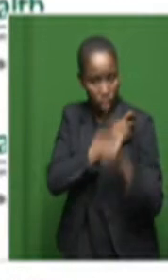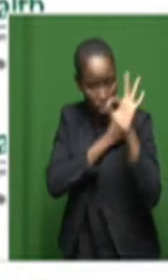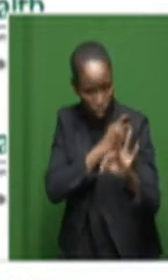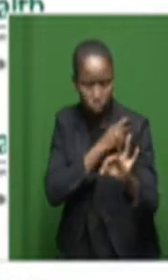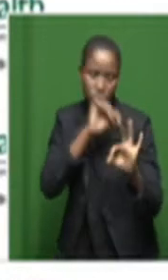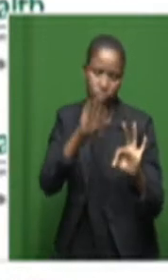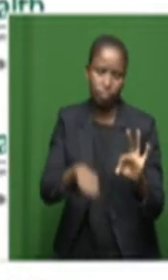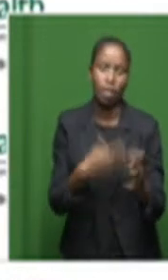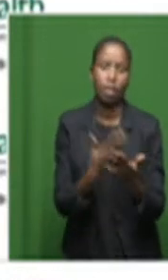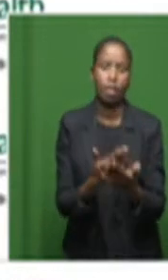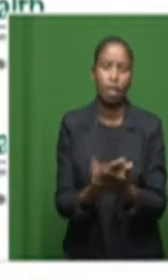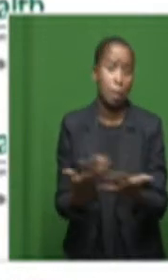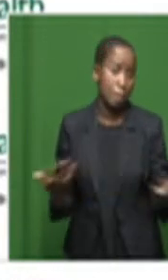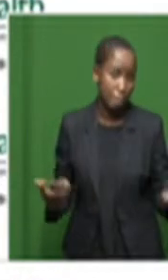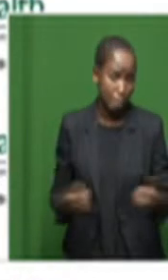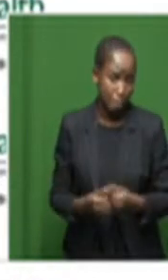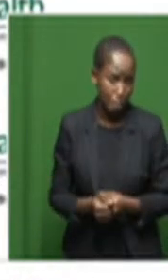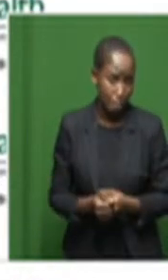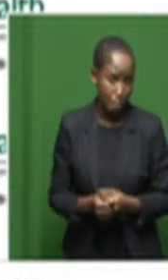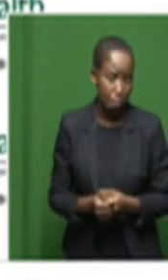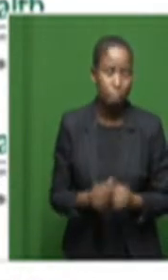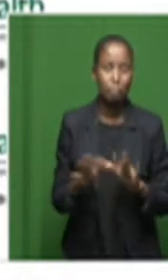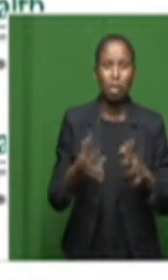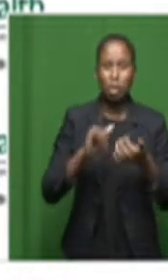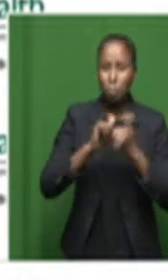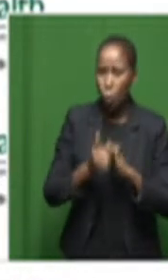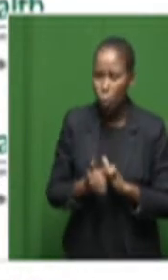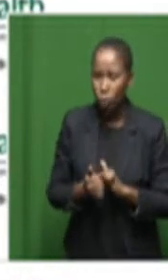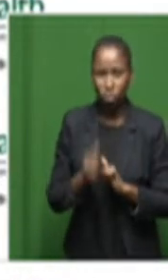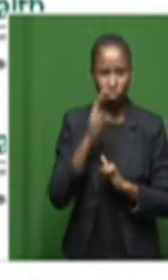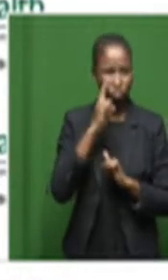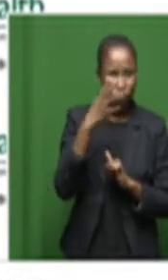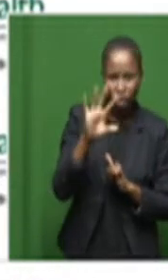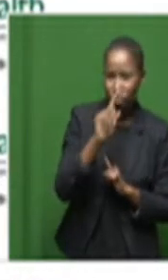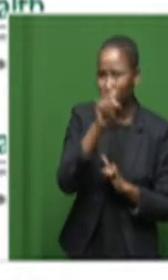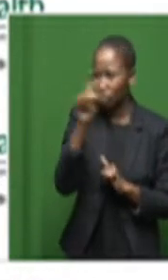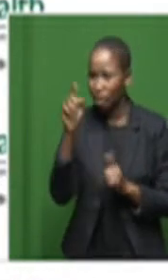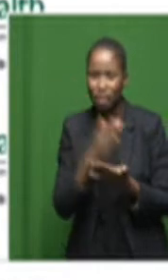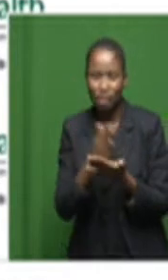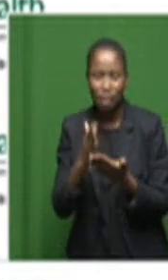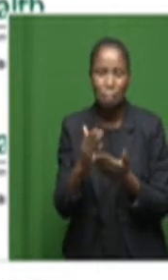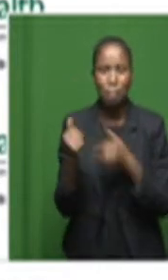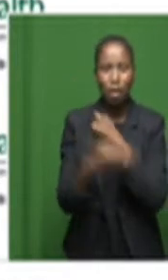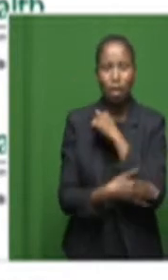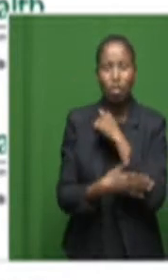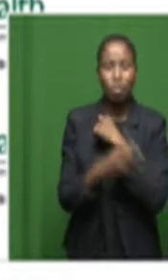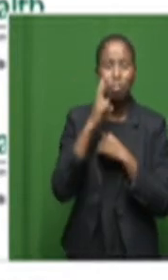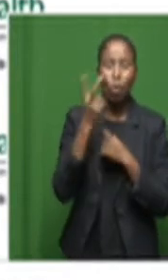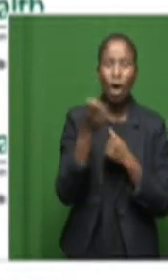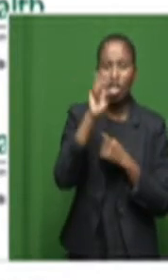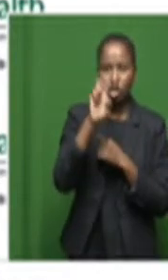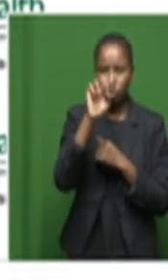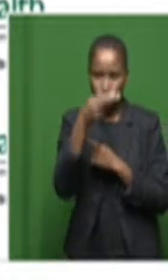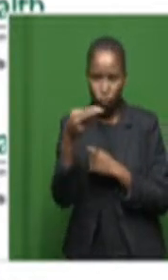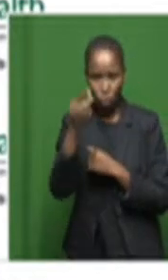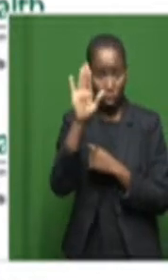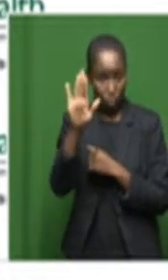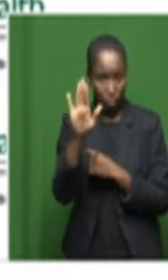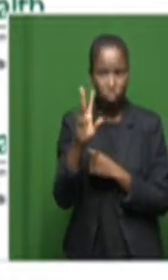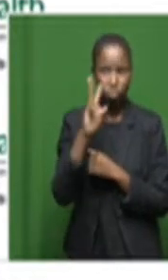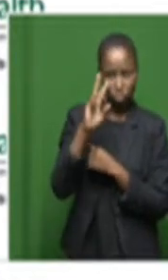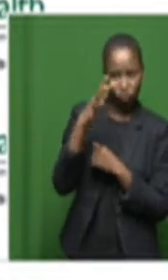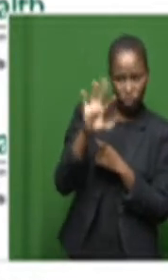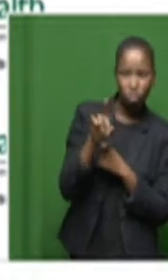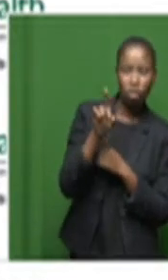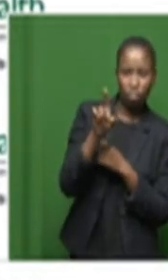more of the population vaccinated. Sports activities we have seen in some, especially in Europe, where even when they